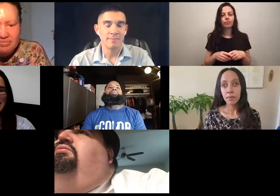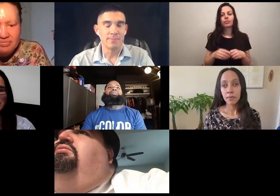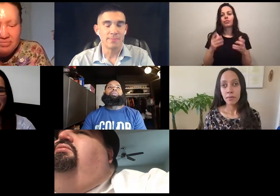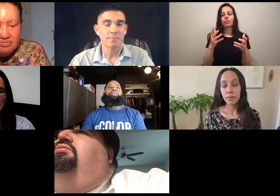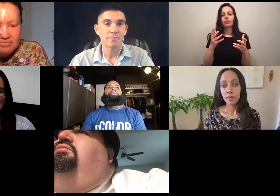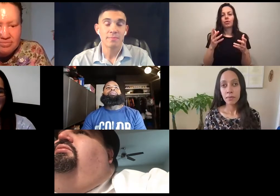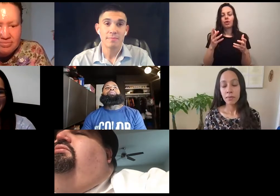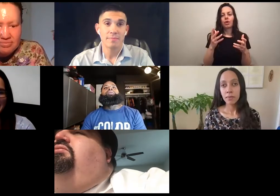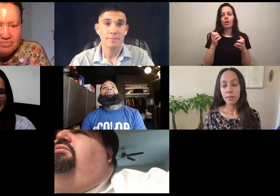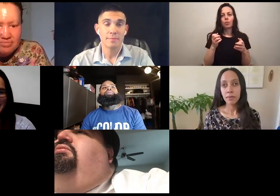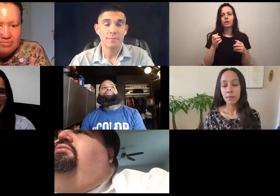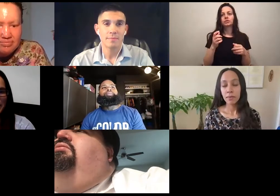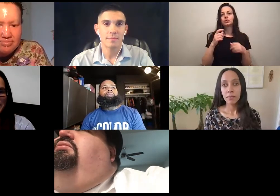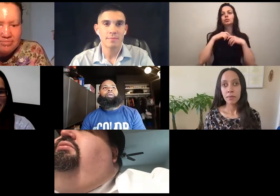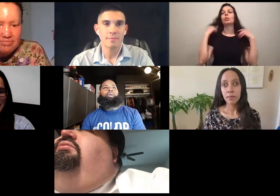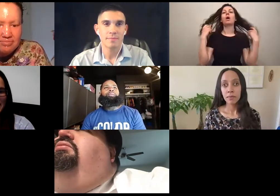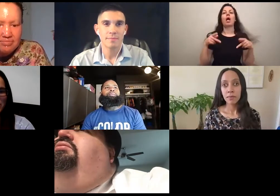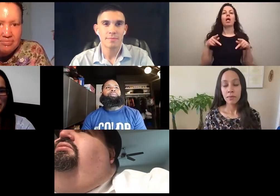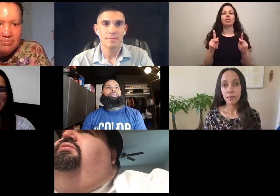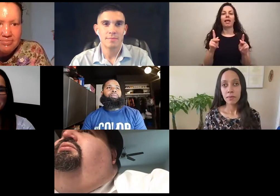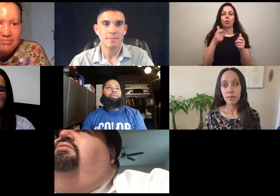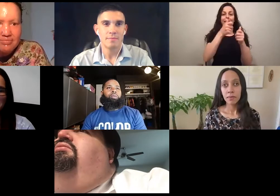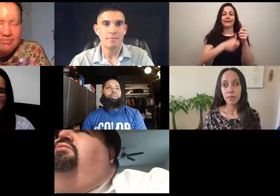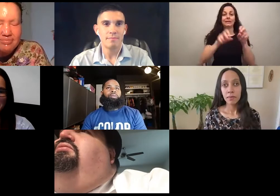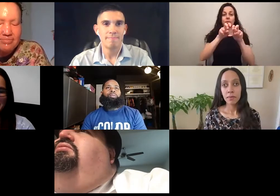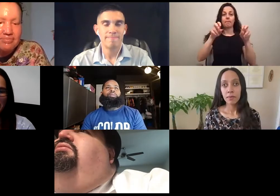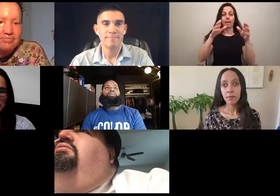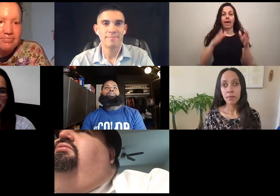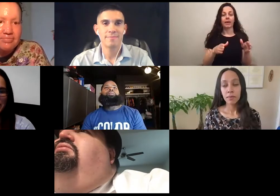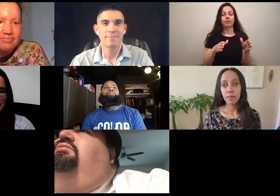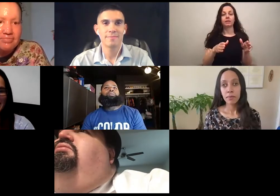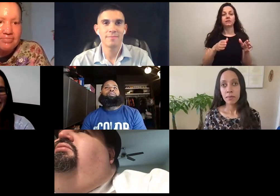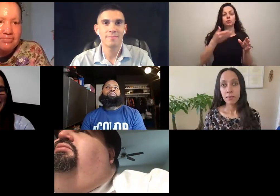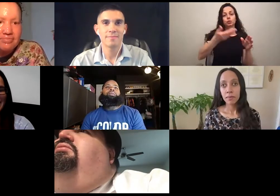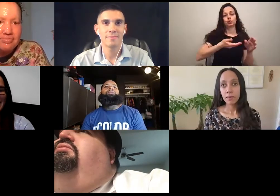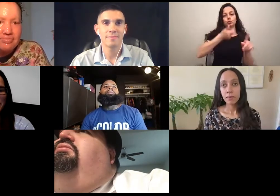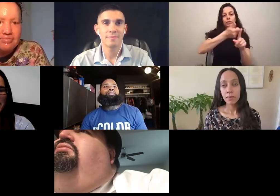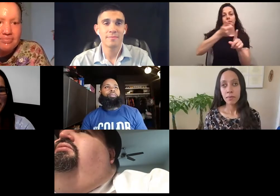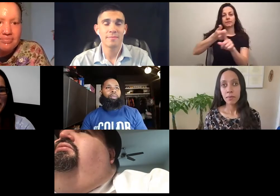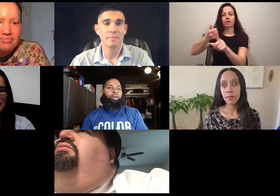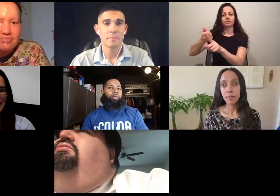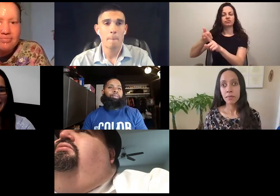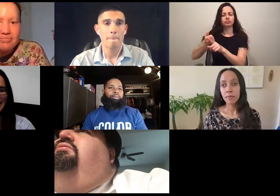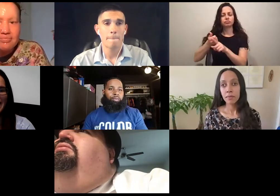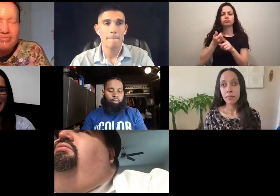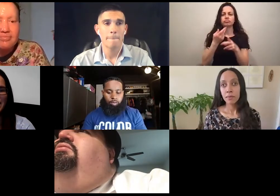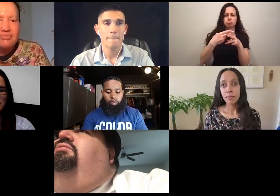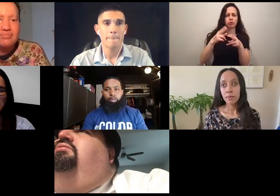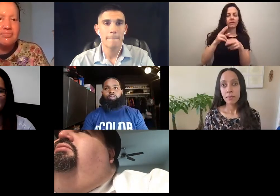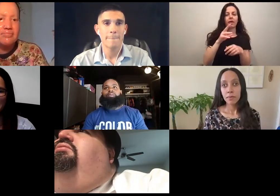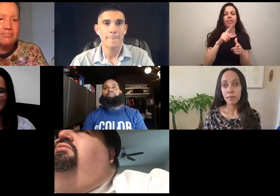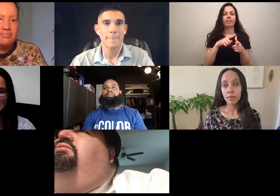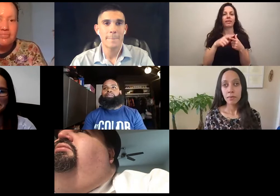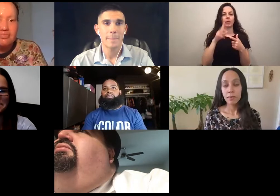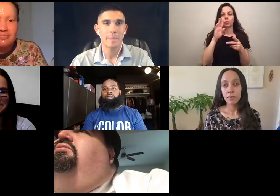give each of our panelists an opportunity to introduce themselves briefly, and then we're going to go ahead and